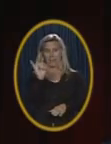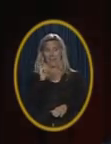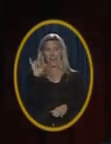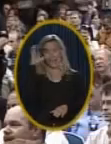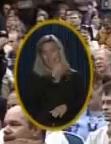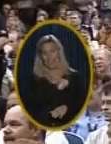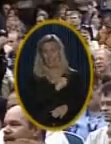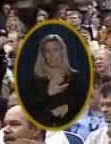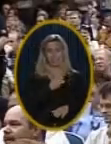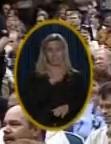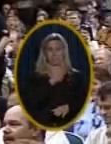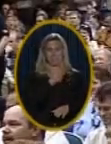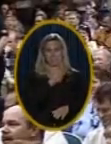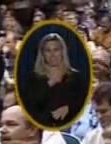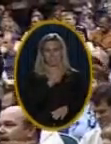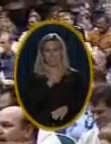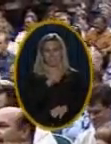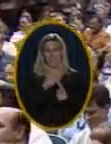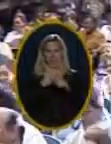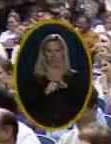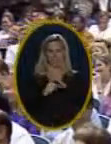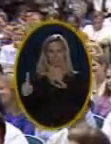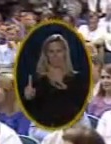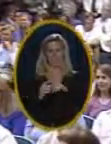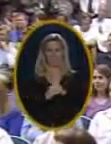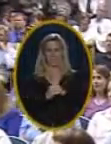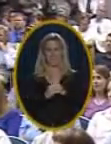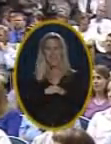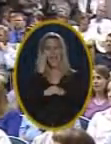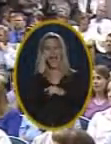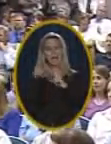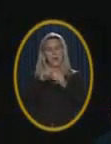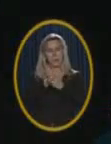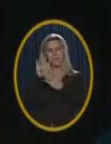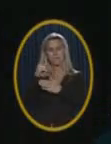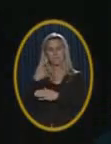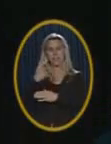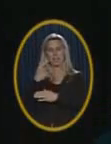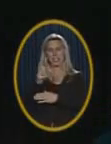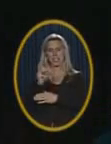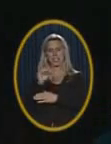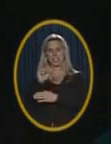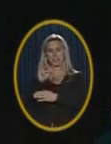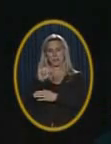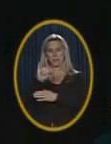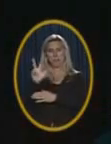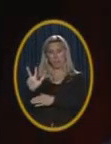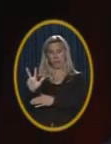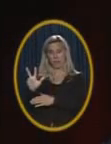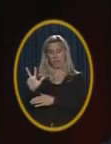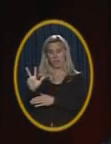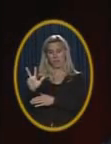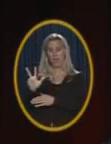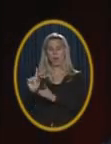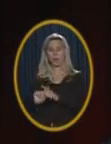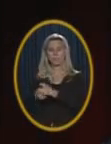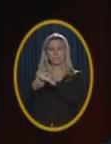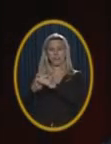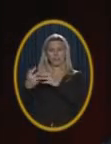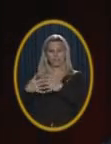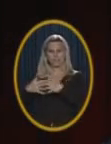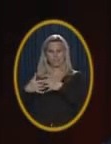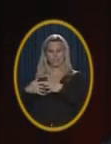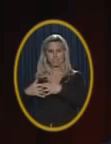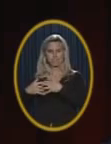I guess, while you're getting out of there. But I know when we fired Gemini 3, we fired the Gemini 3 because Gus wanted to fire it, and